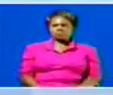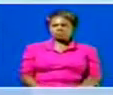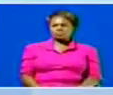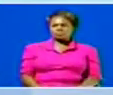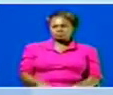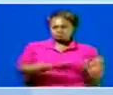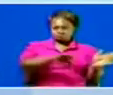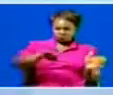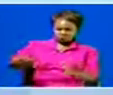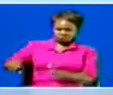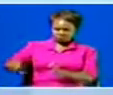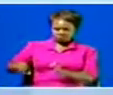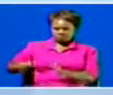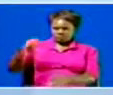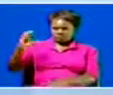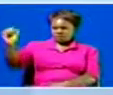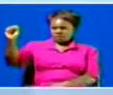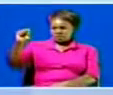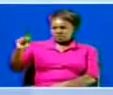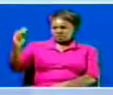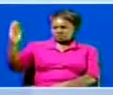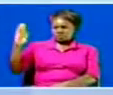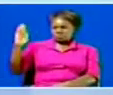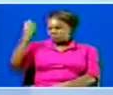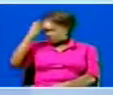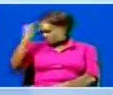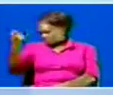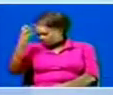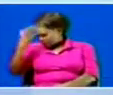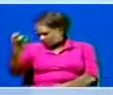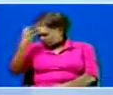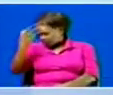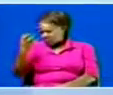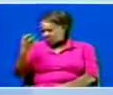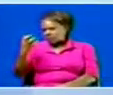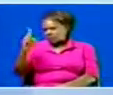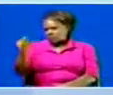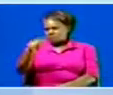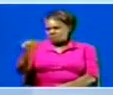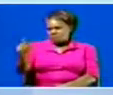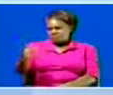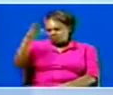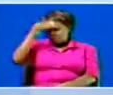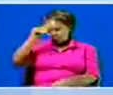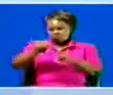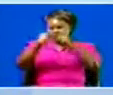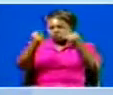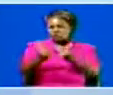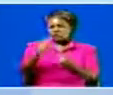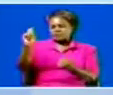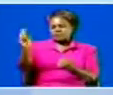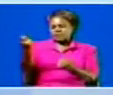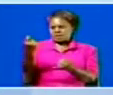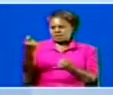All right, and moving on now. Interior CS and Acting Education CS Fred Matiang'i has faulted the current education system in Kenya for